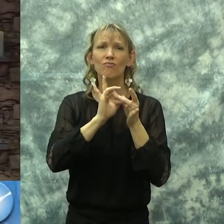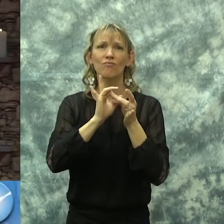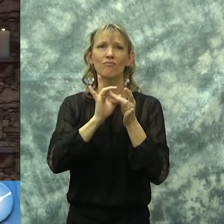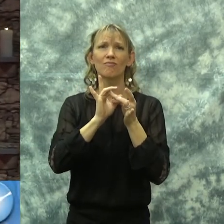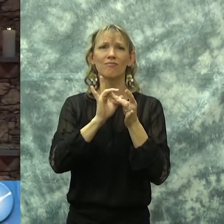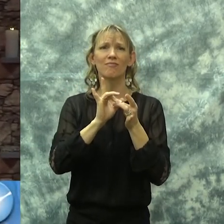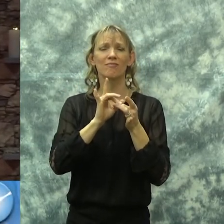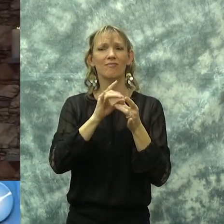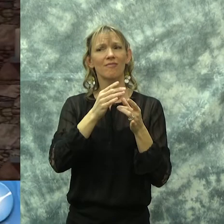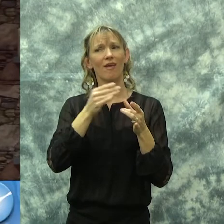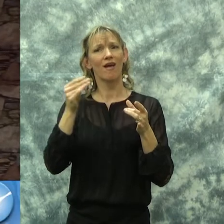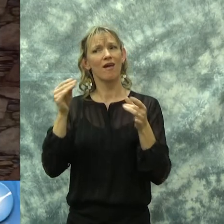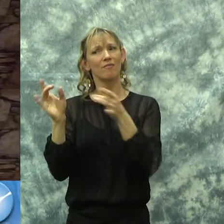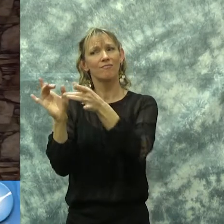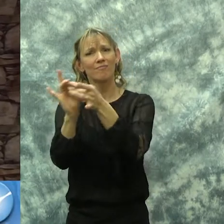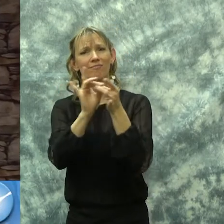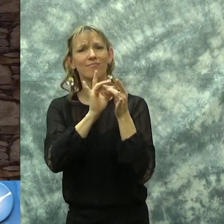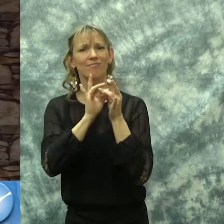together in prayer.